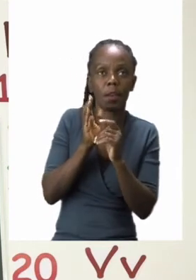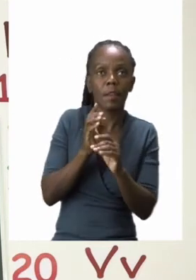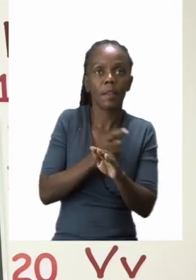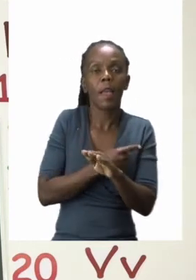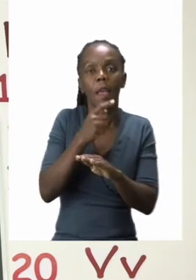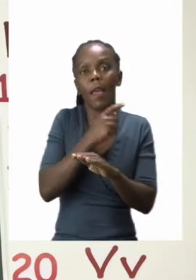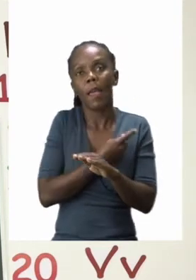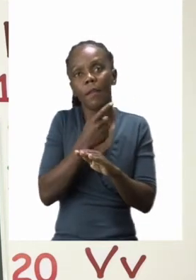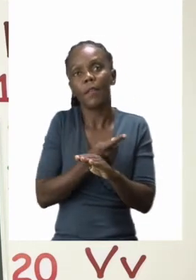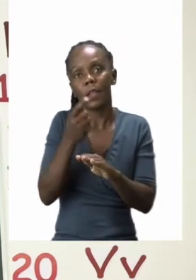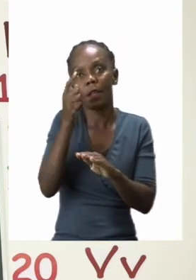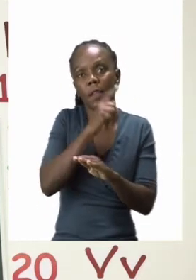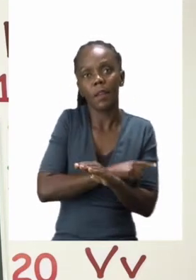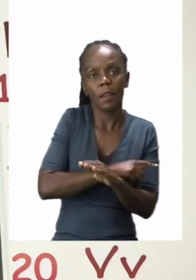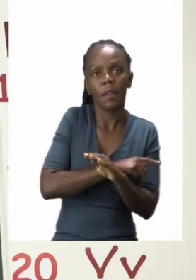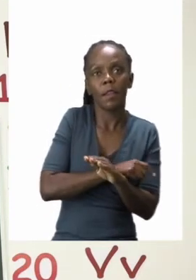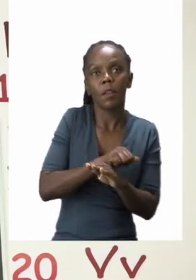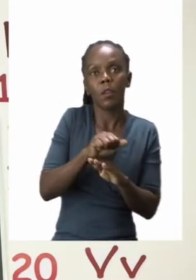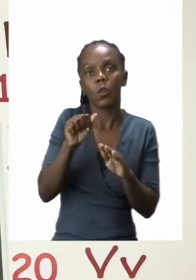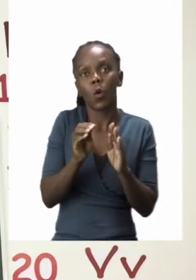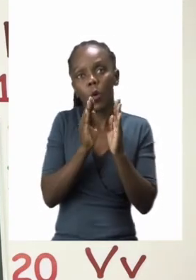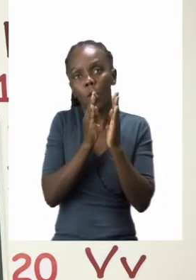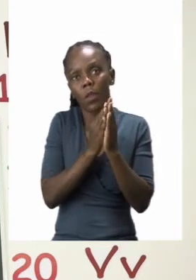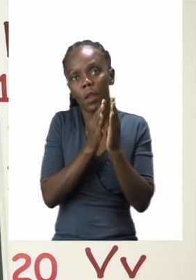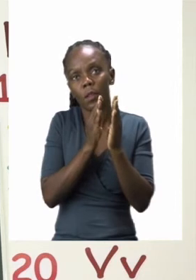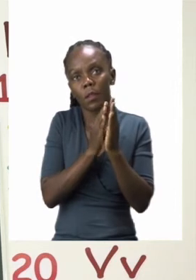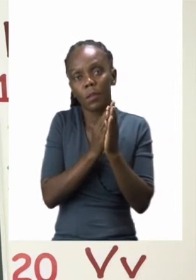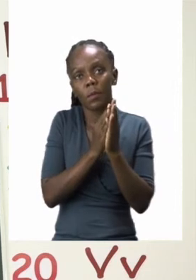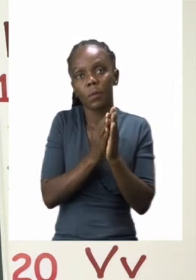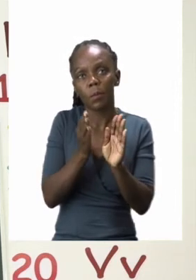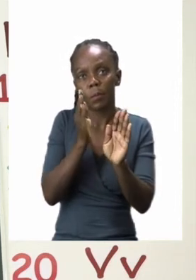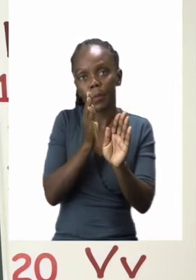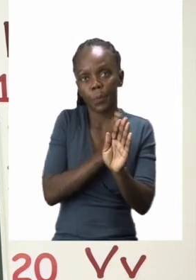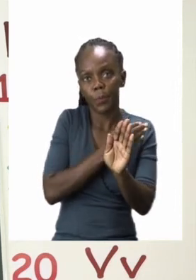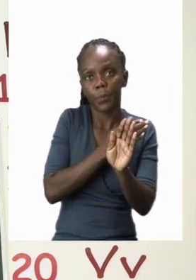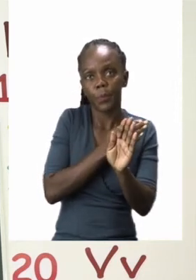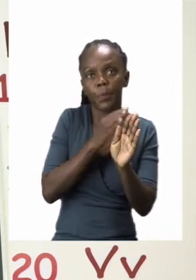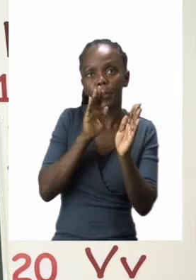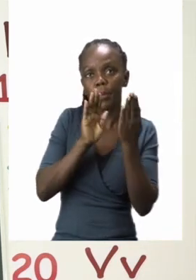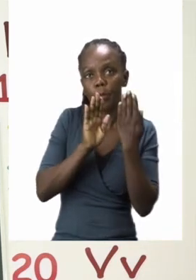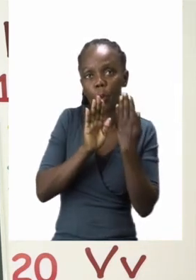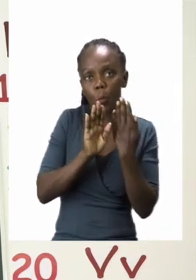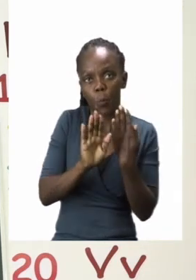Sanitize every day so the germs can stay